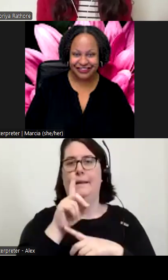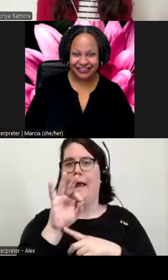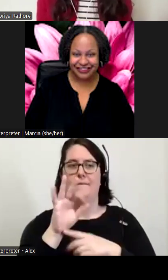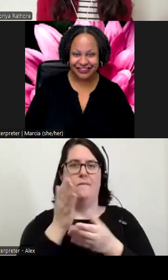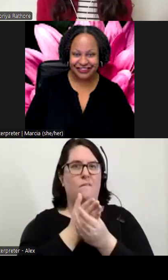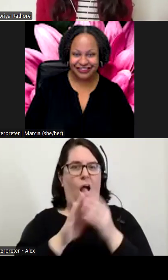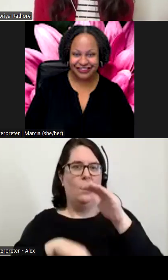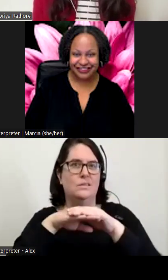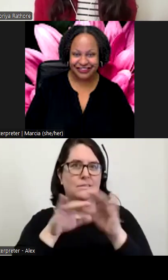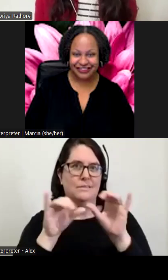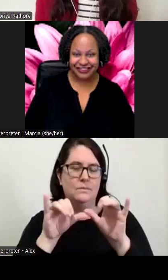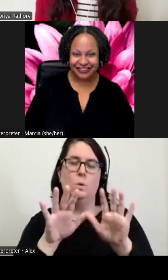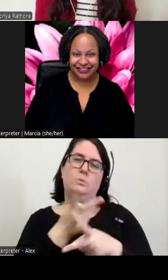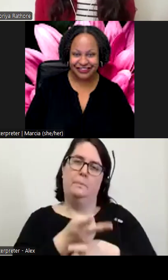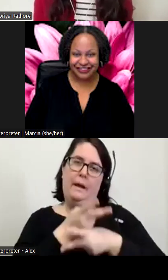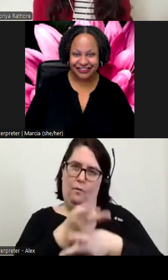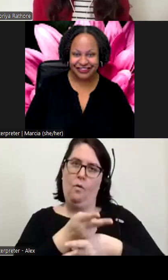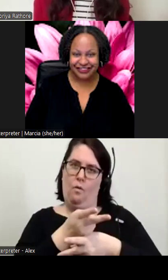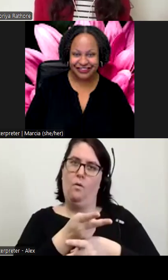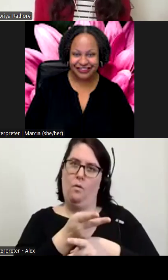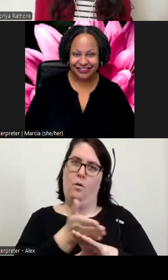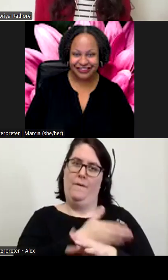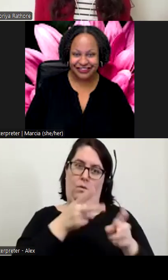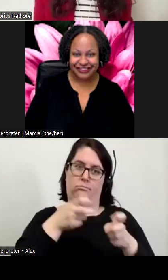pay attention to that and follow all those guidelines.